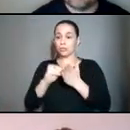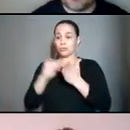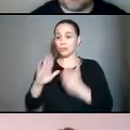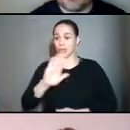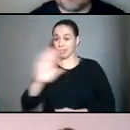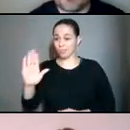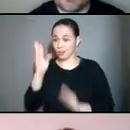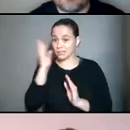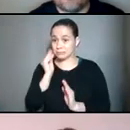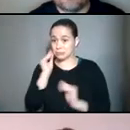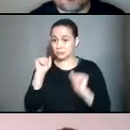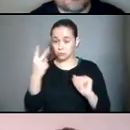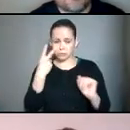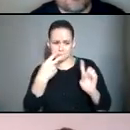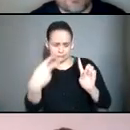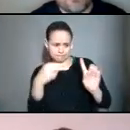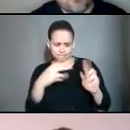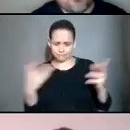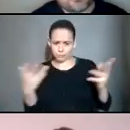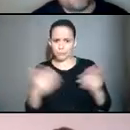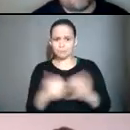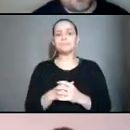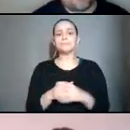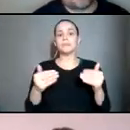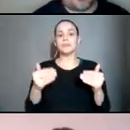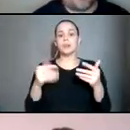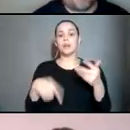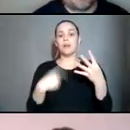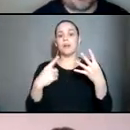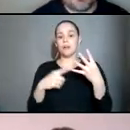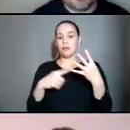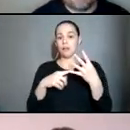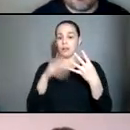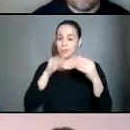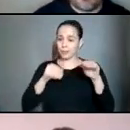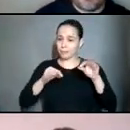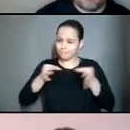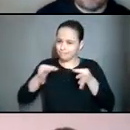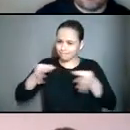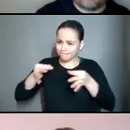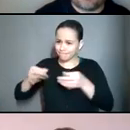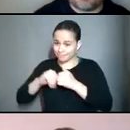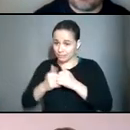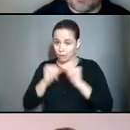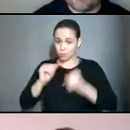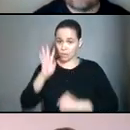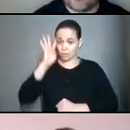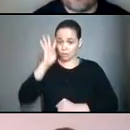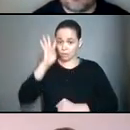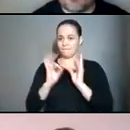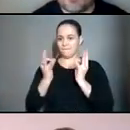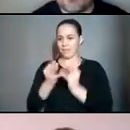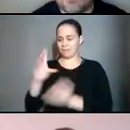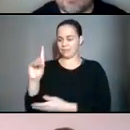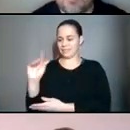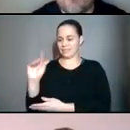students experience. They will walk you through creating a family dashboard account, give you tips for